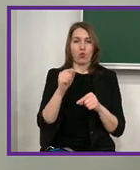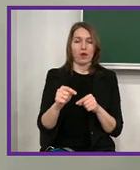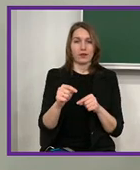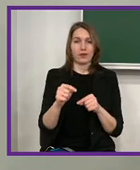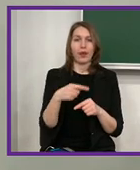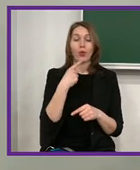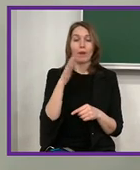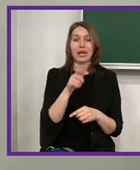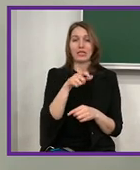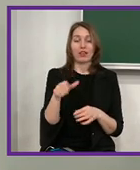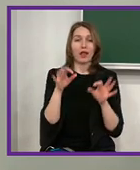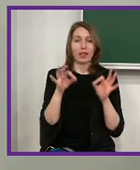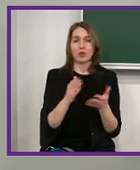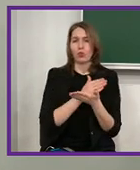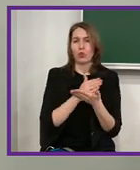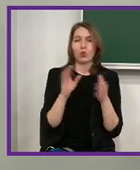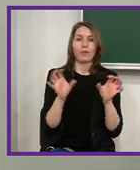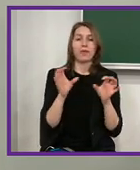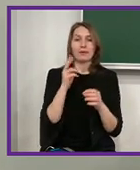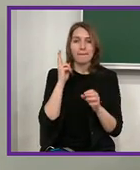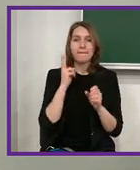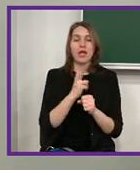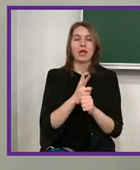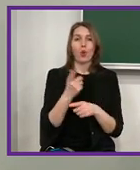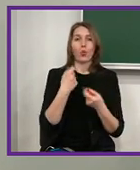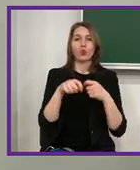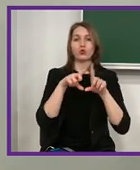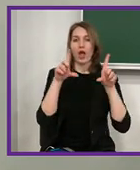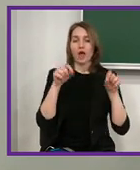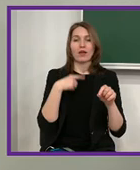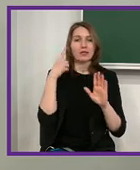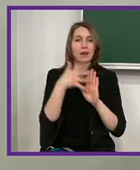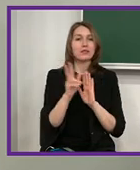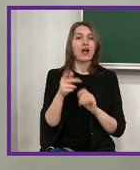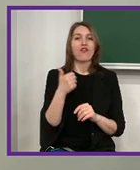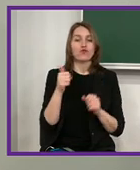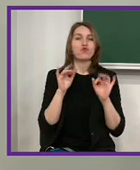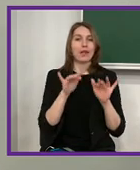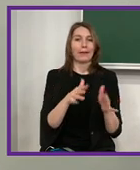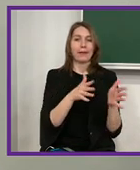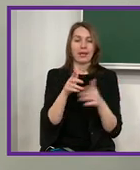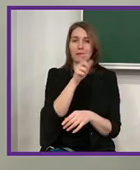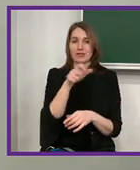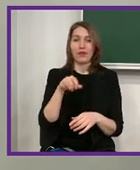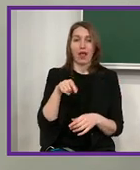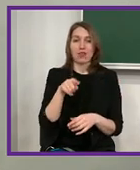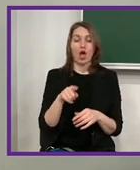a business to understand what impacts it has on people. But if the process is done well, it can also have other benefits.